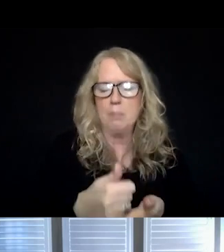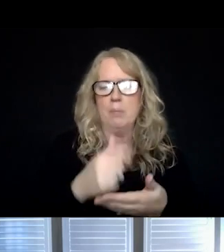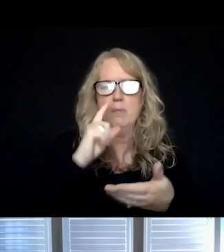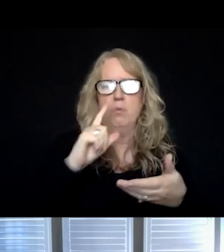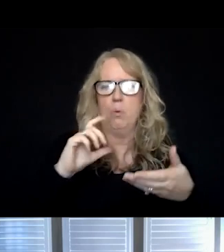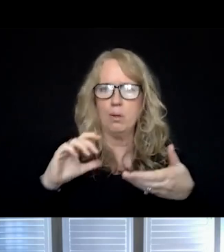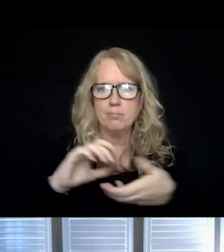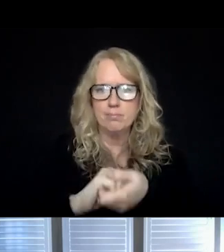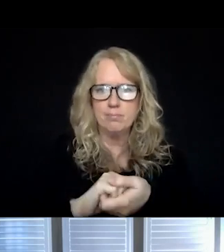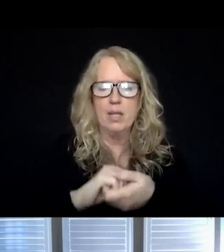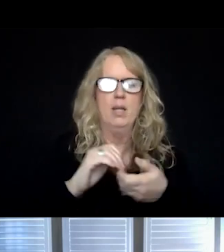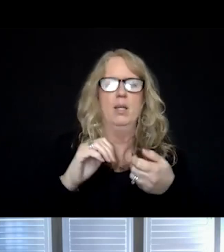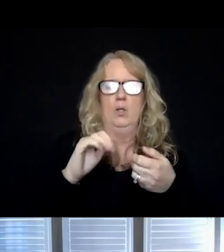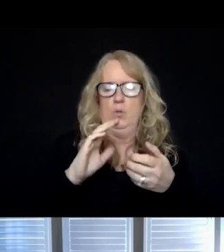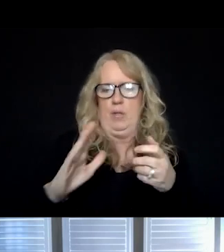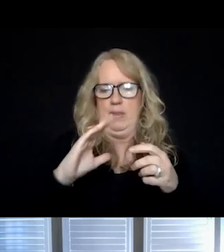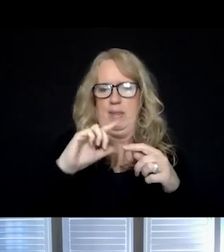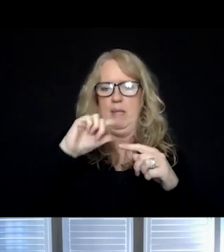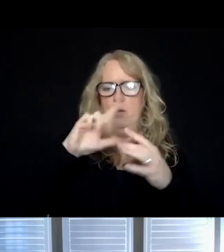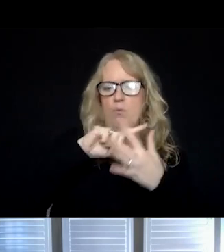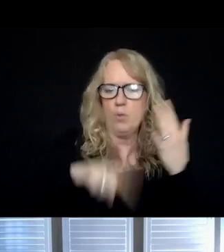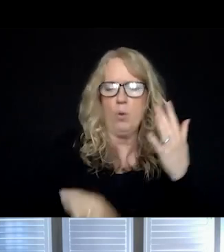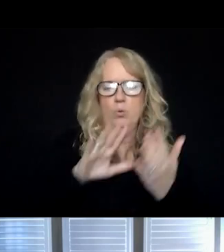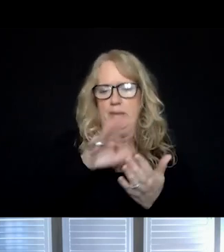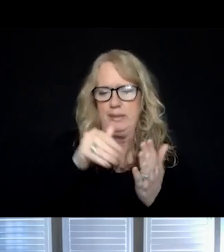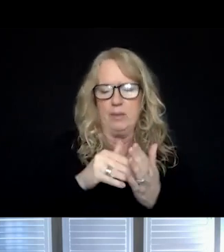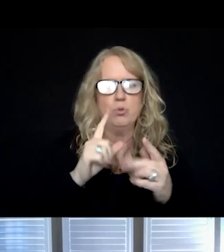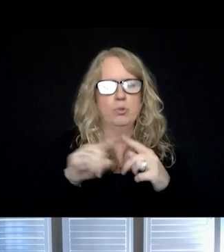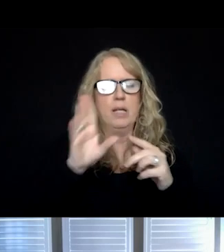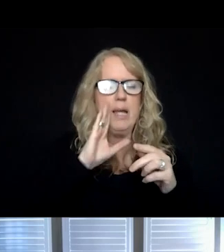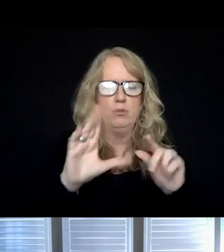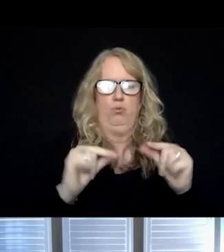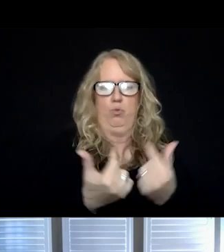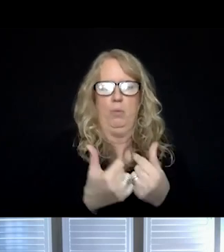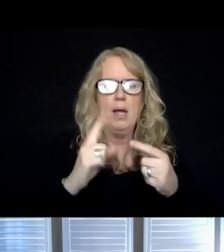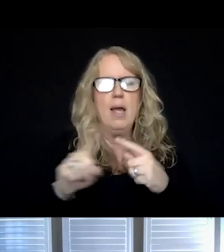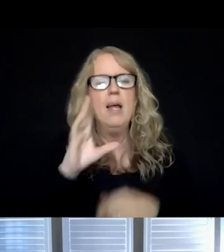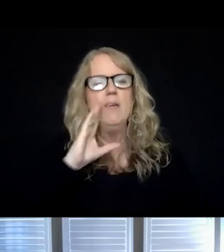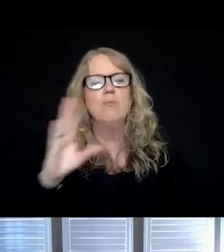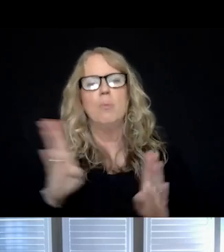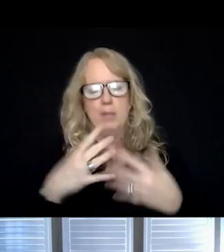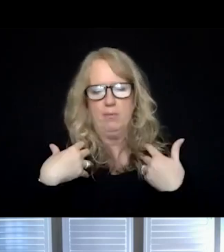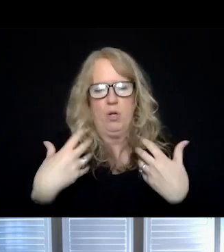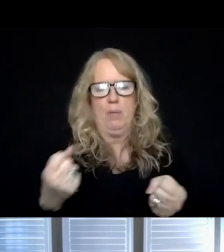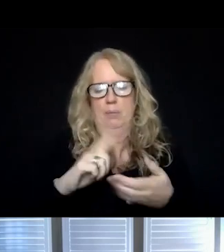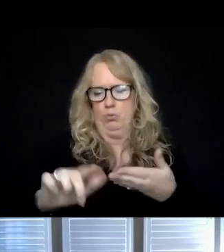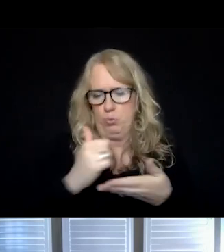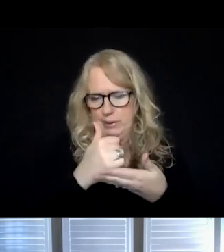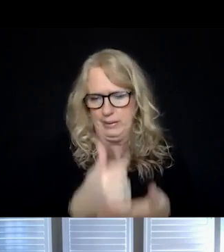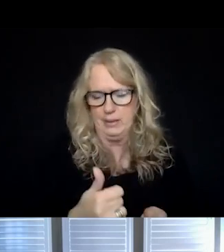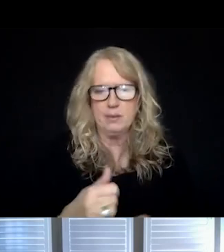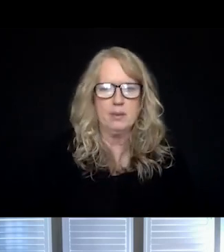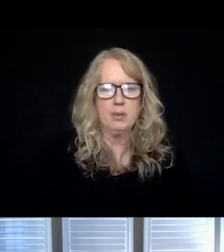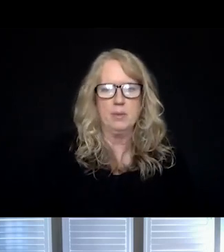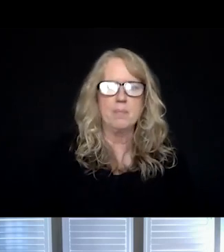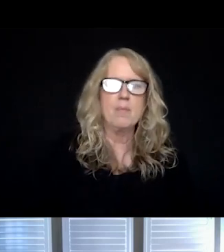collaboration between and among Lifeline centers and community groups, that the state behavioral health authorities should assist with that.